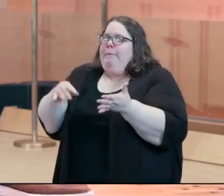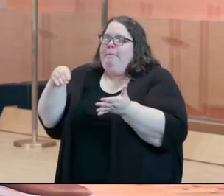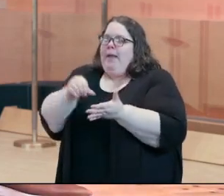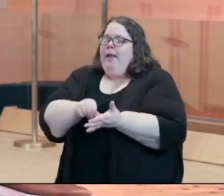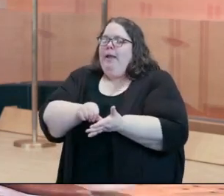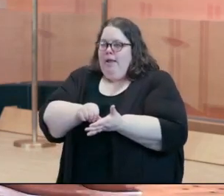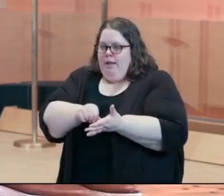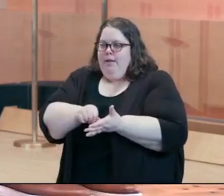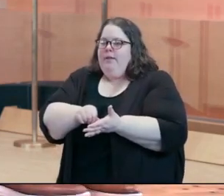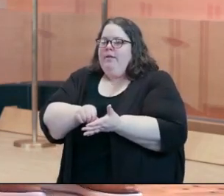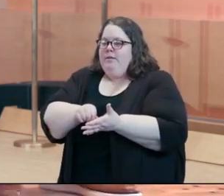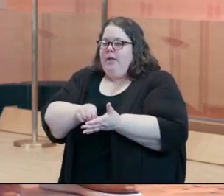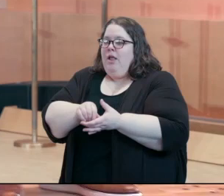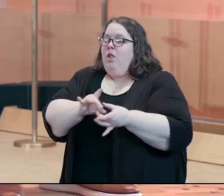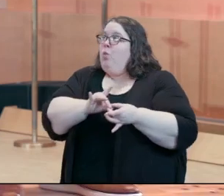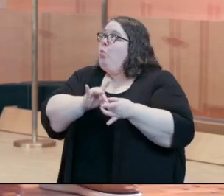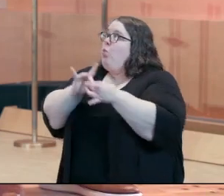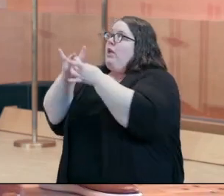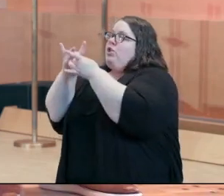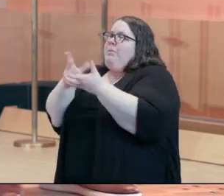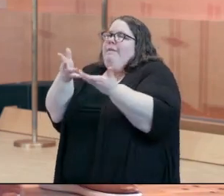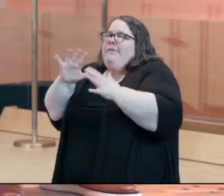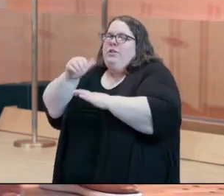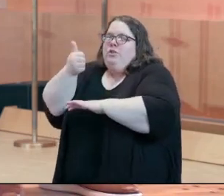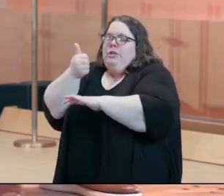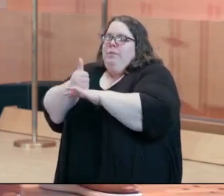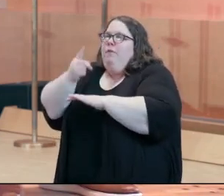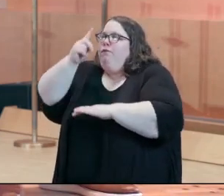secure there into eternity.